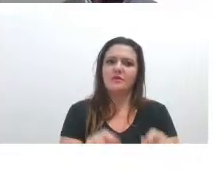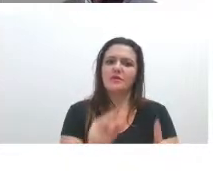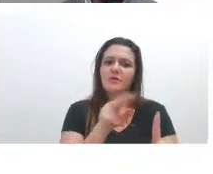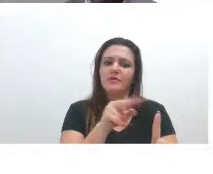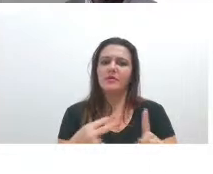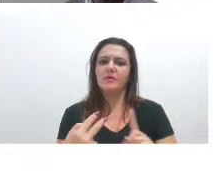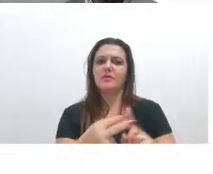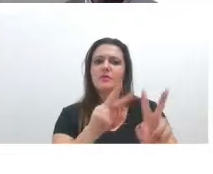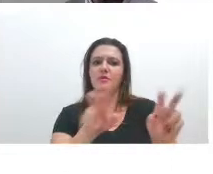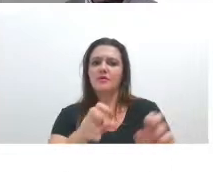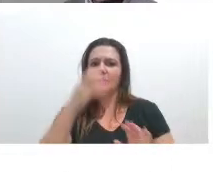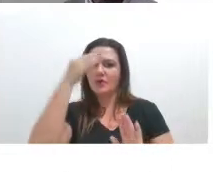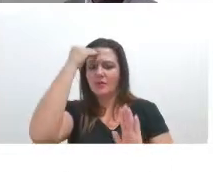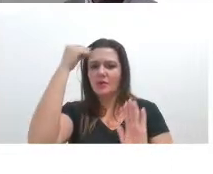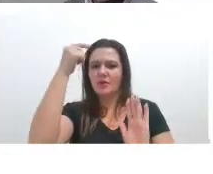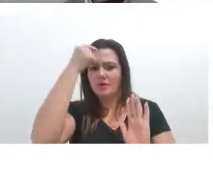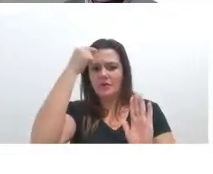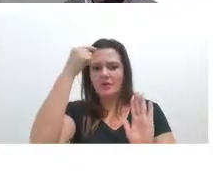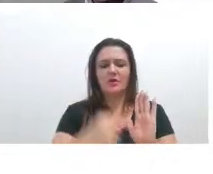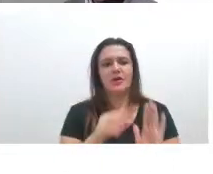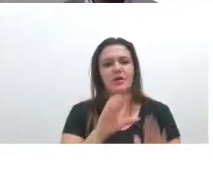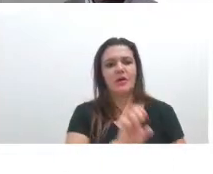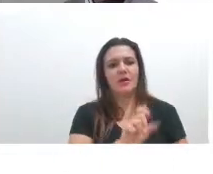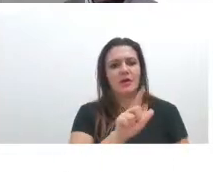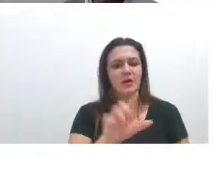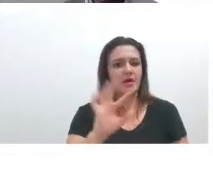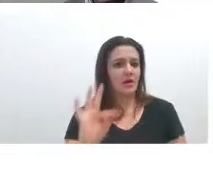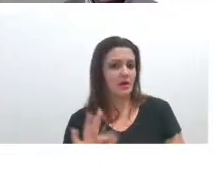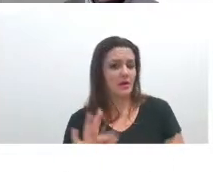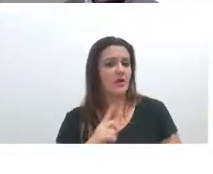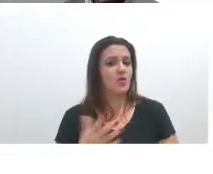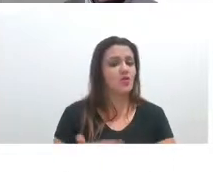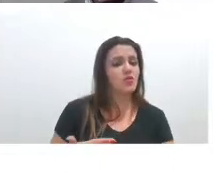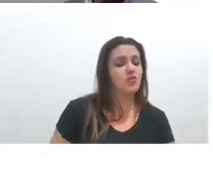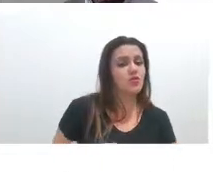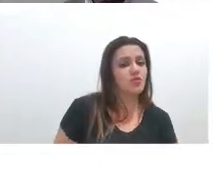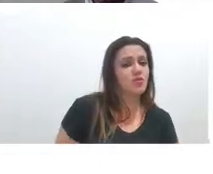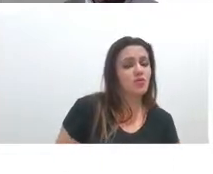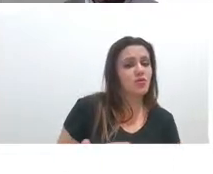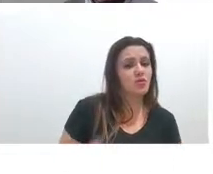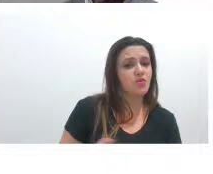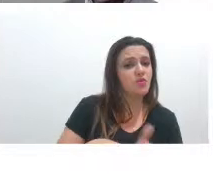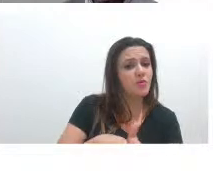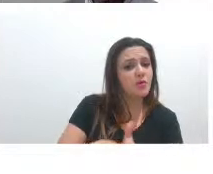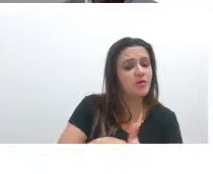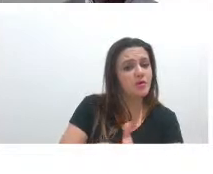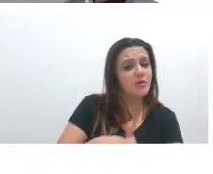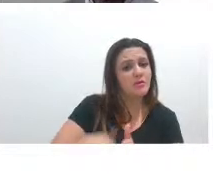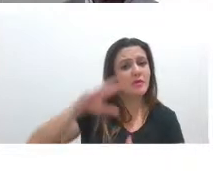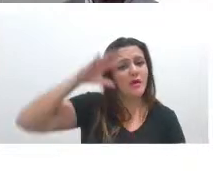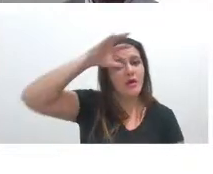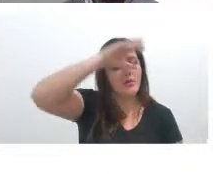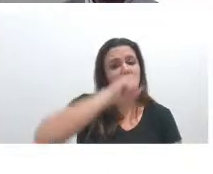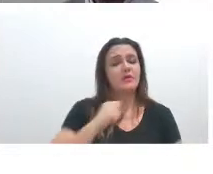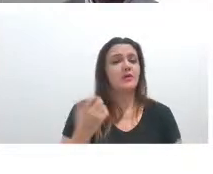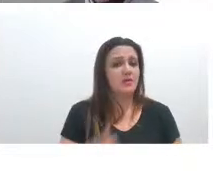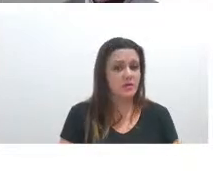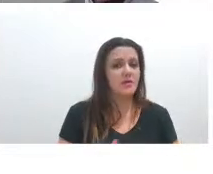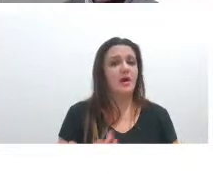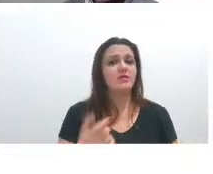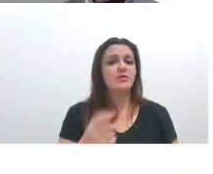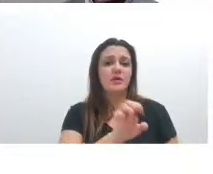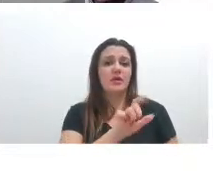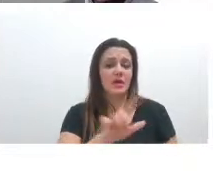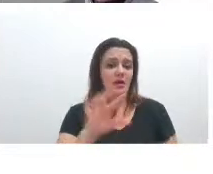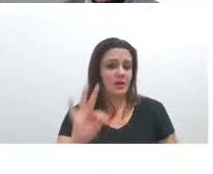one of the first formal studies that examines AI and ELT and learning across all learner levels from young children to